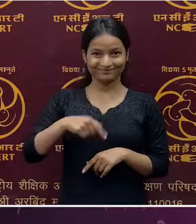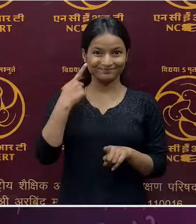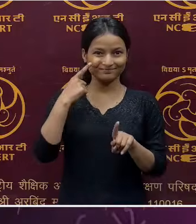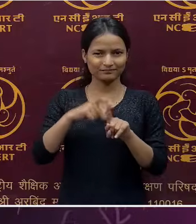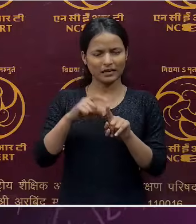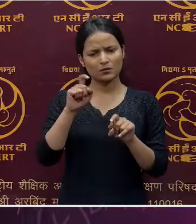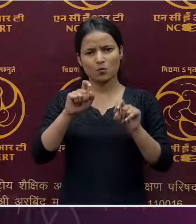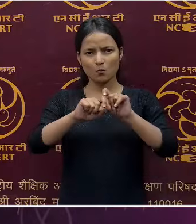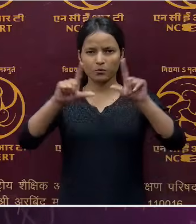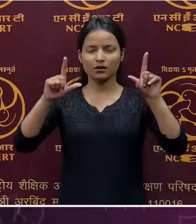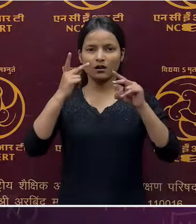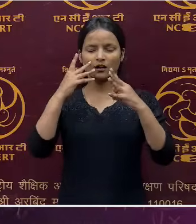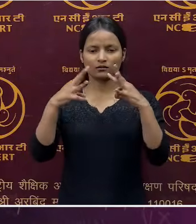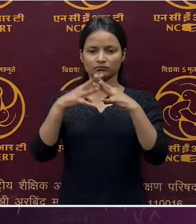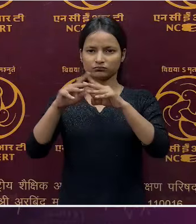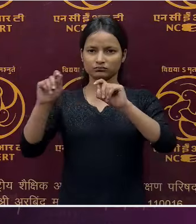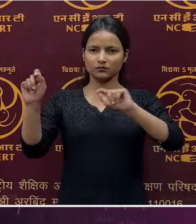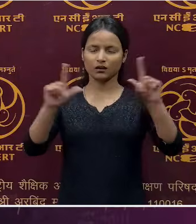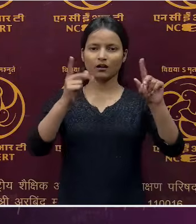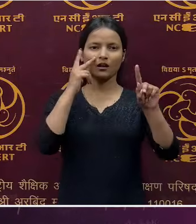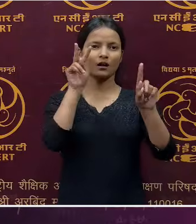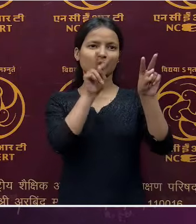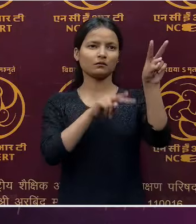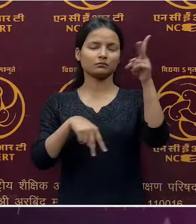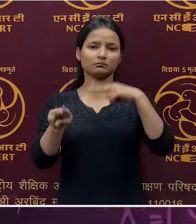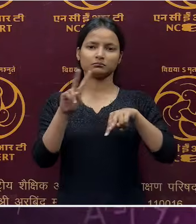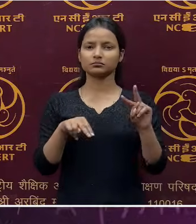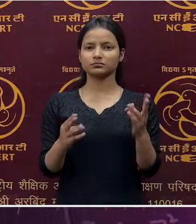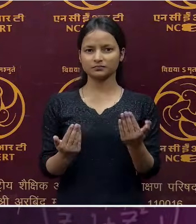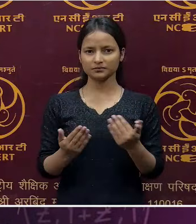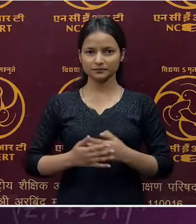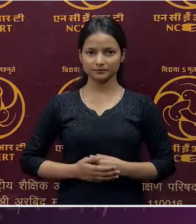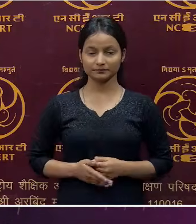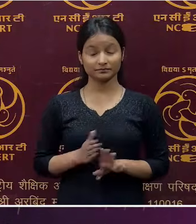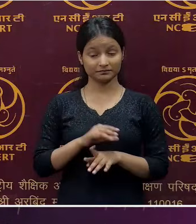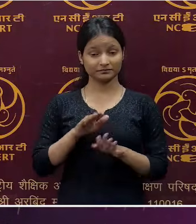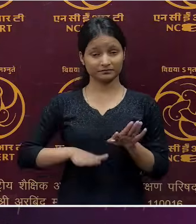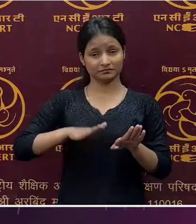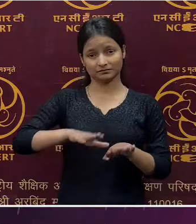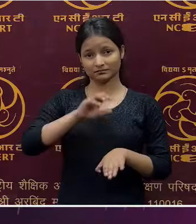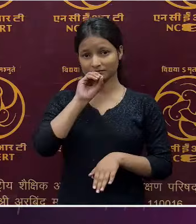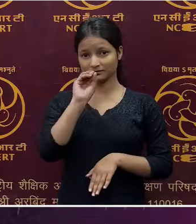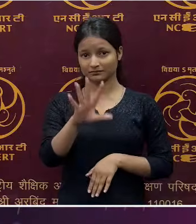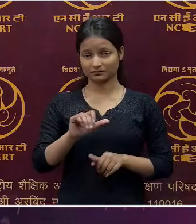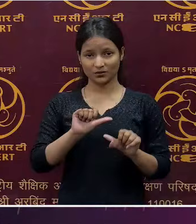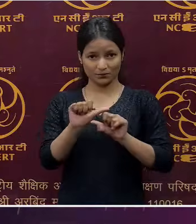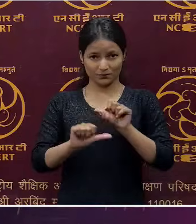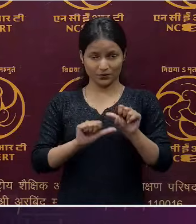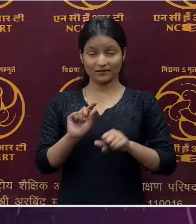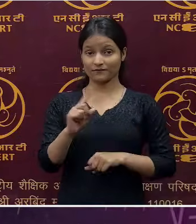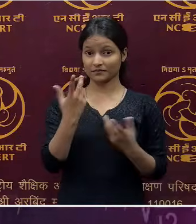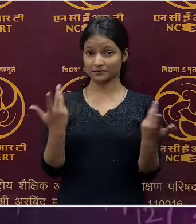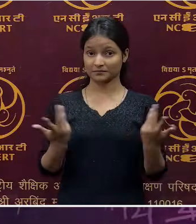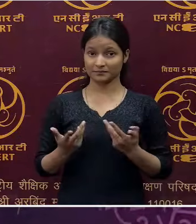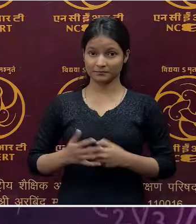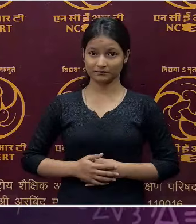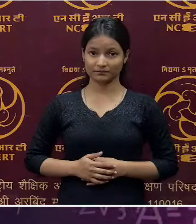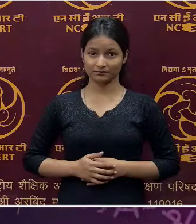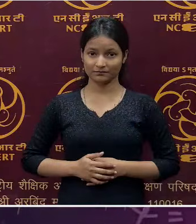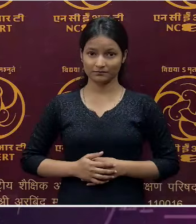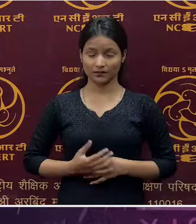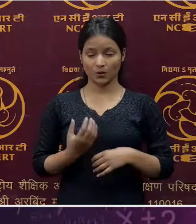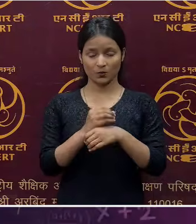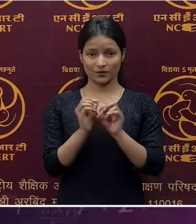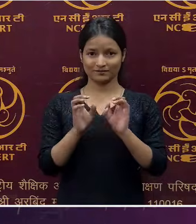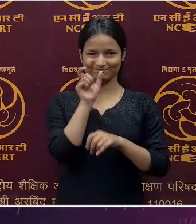www.diksha.gov.in and you can explore it. So here I am telling you step by steps. Okay. So first what you need to do, just type Diksha.